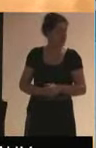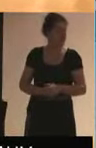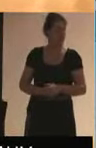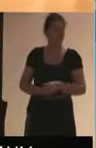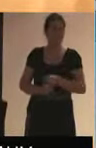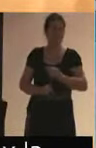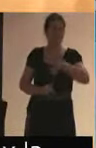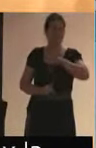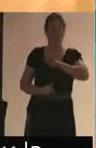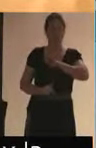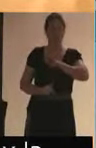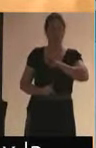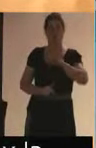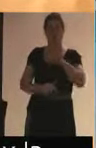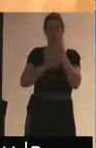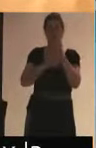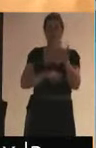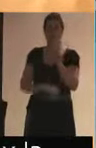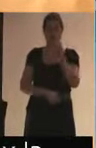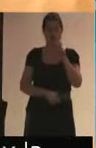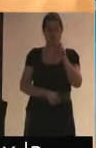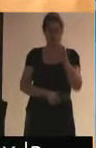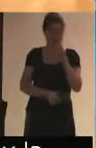GAS assessment.